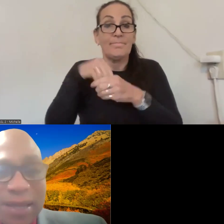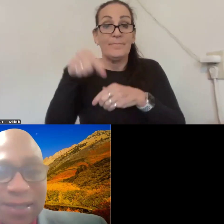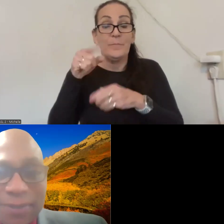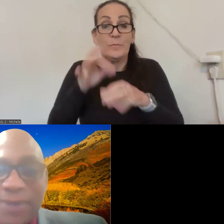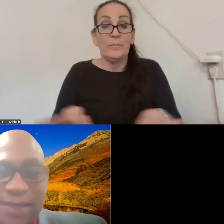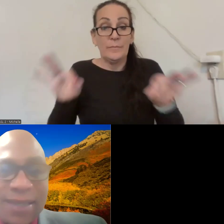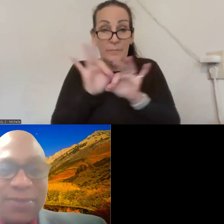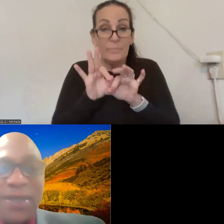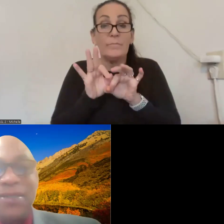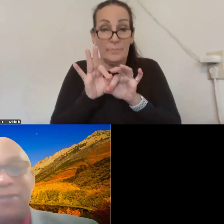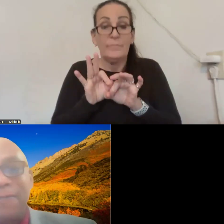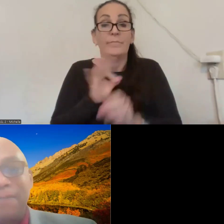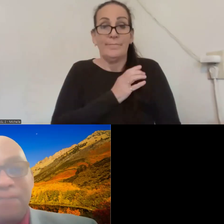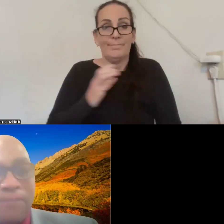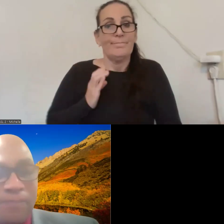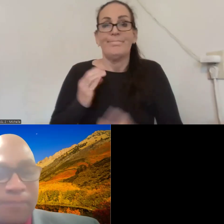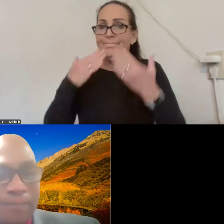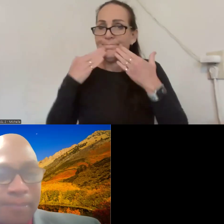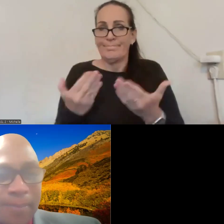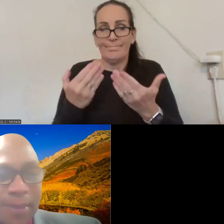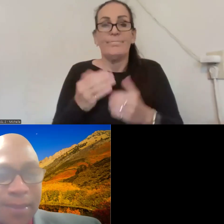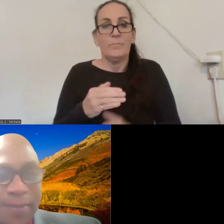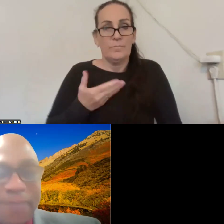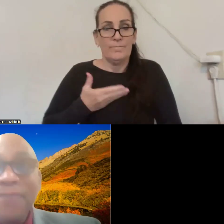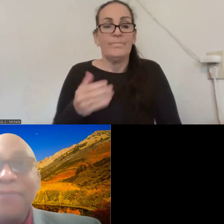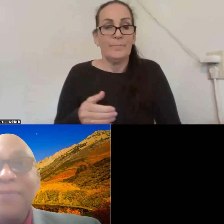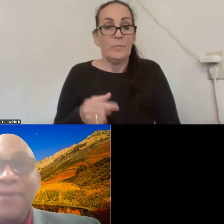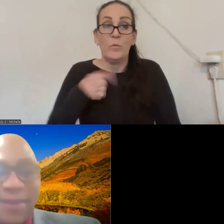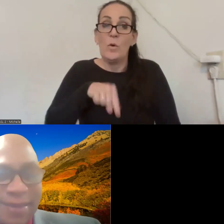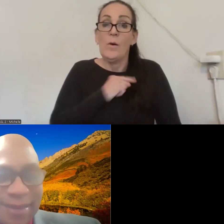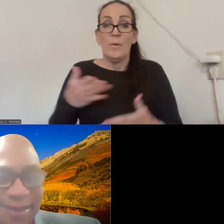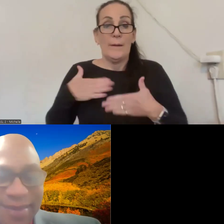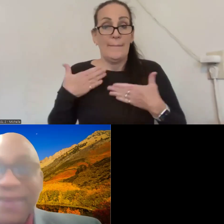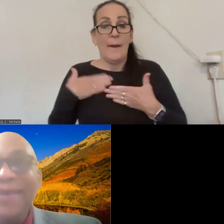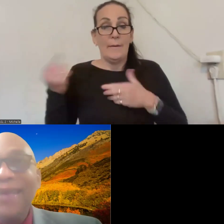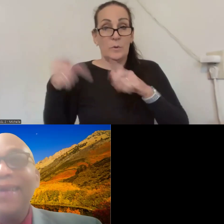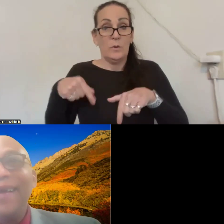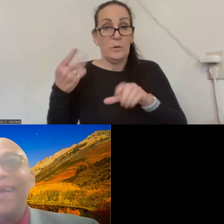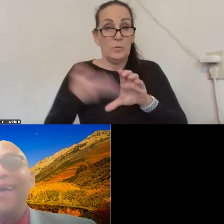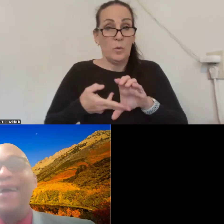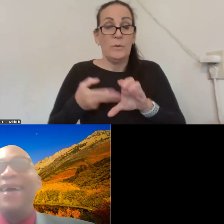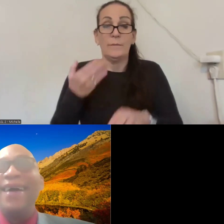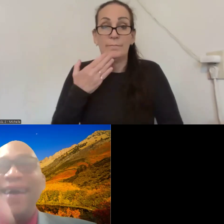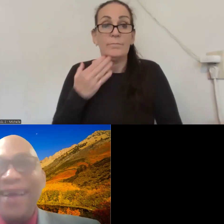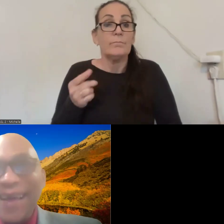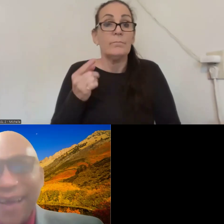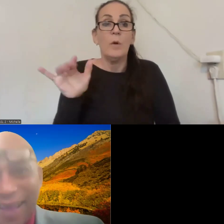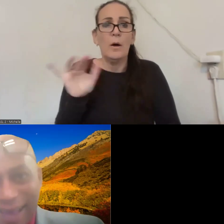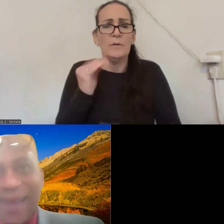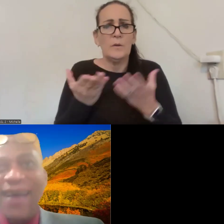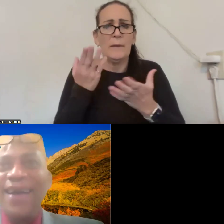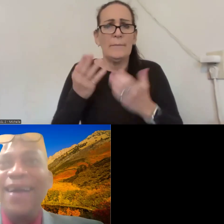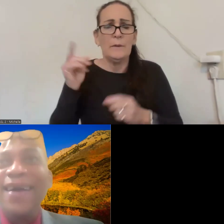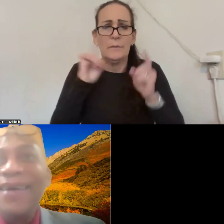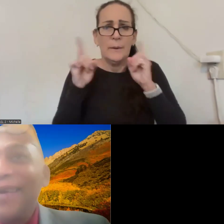prestigious committee. So thanks so much. Yeah, we're glad you're here. And you might also be hearing a little bit